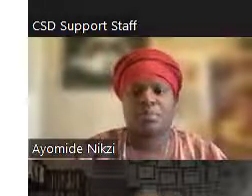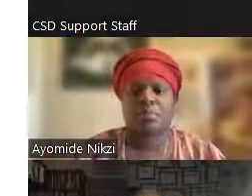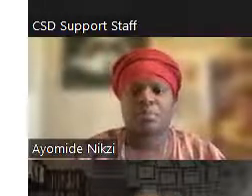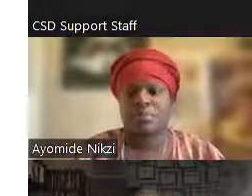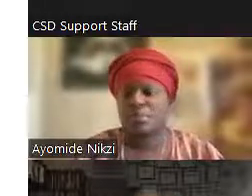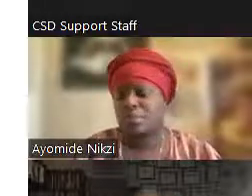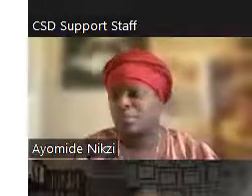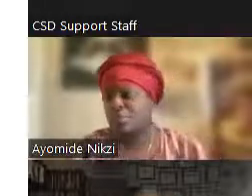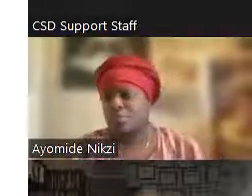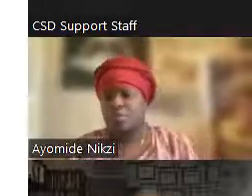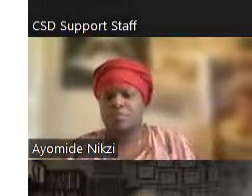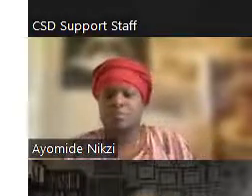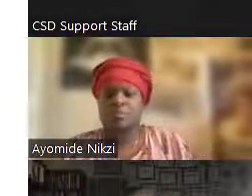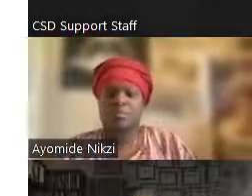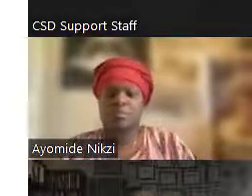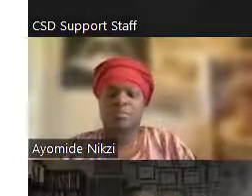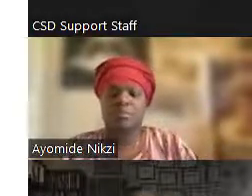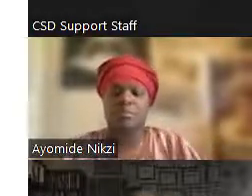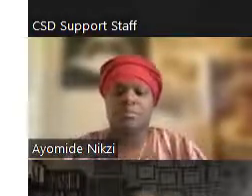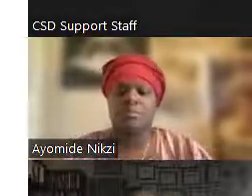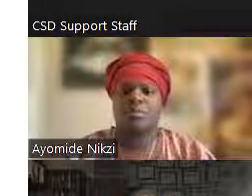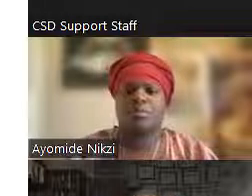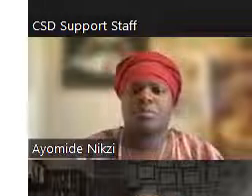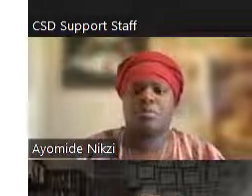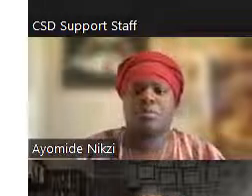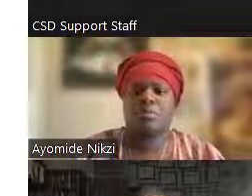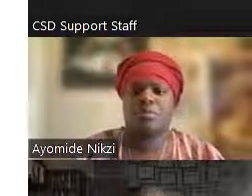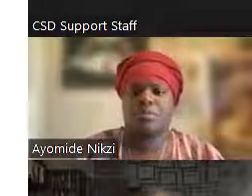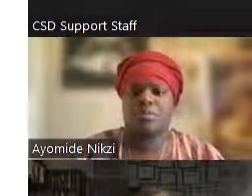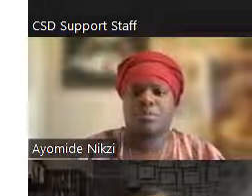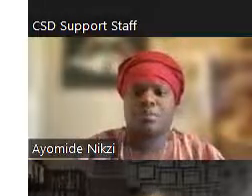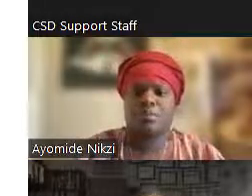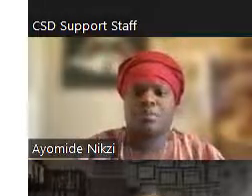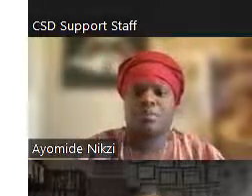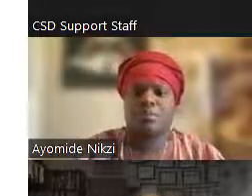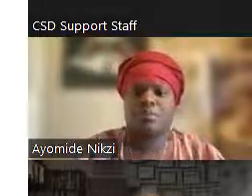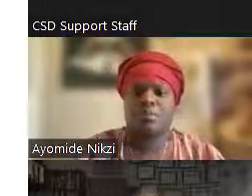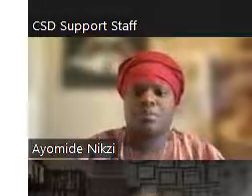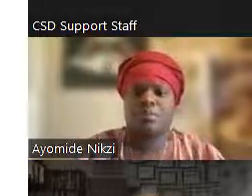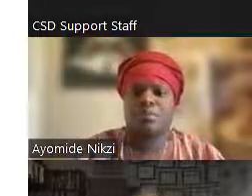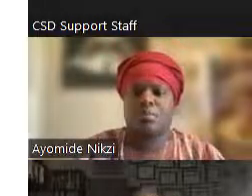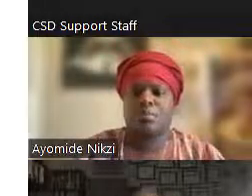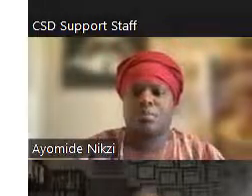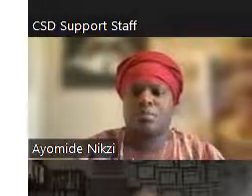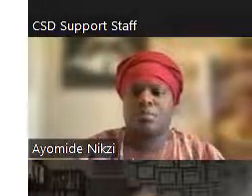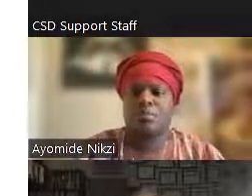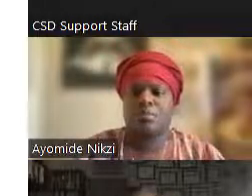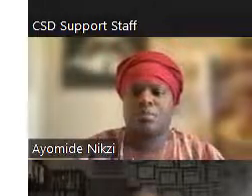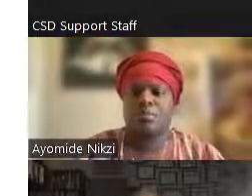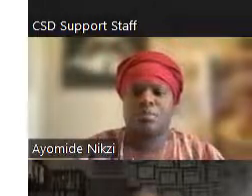are presenting or discussing things, if attendees have questions, please feel free to submit them through the